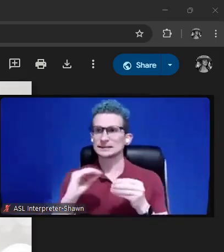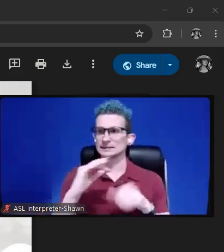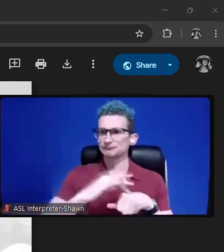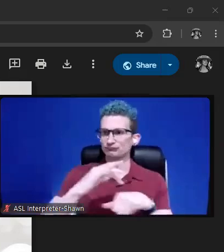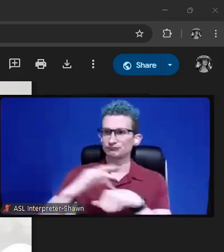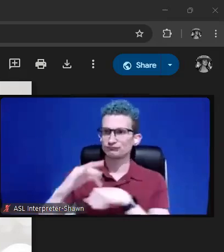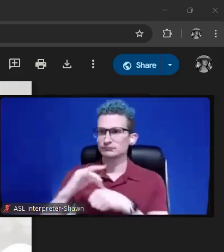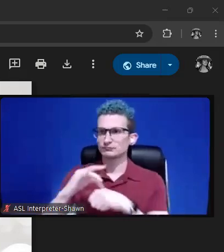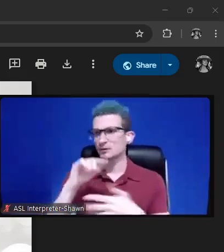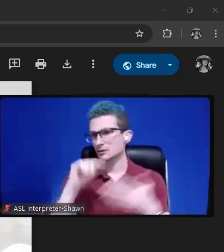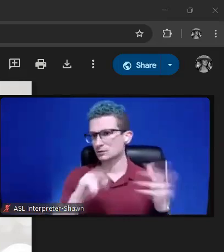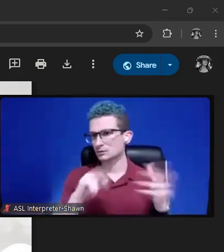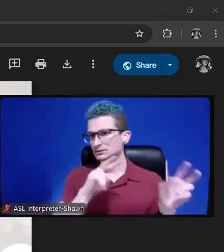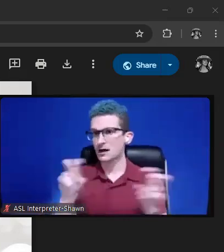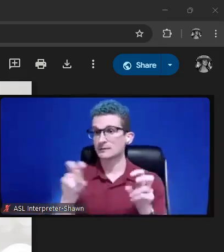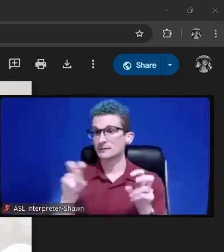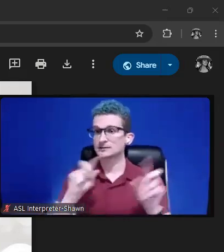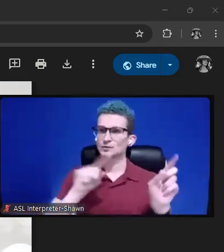well.